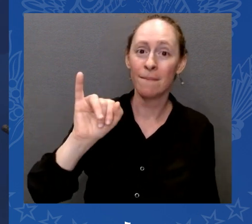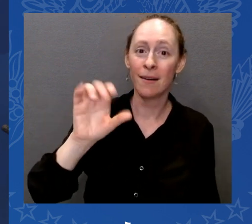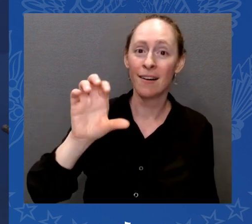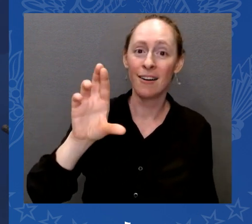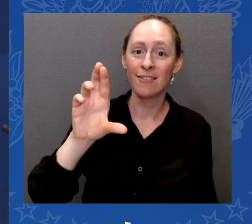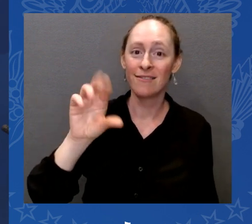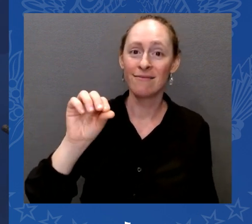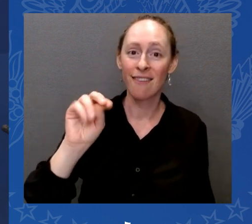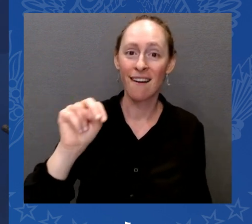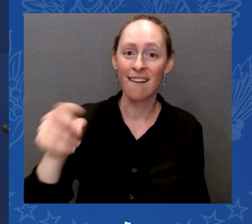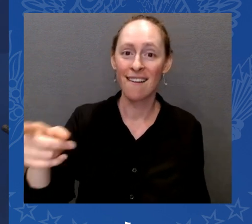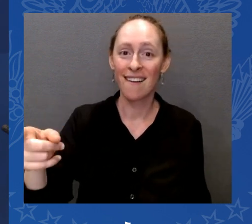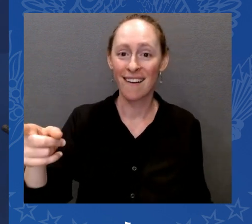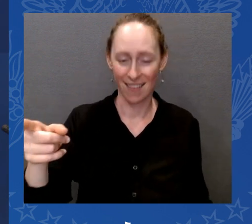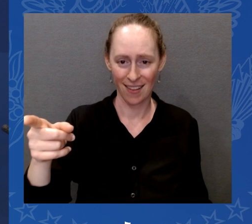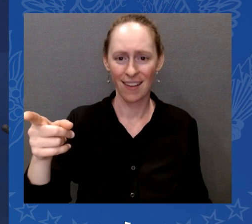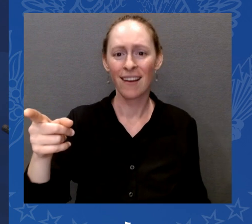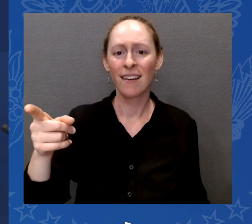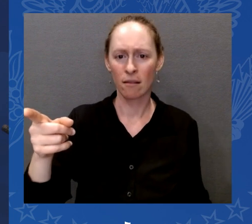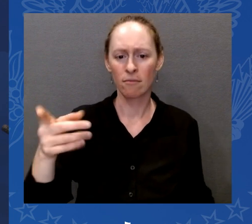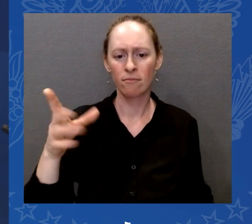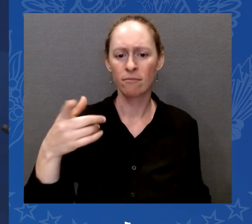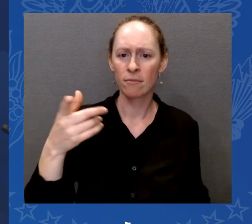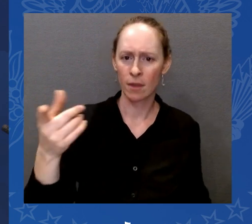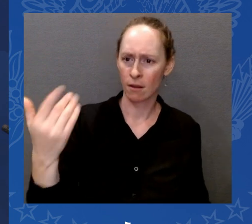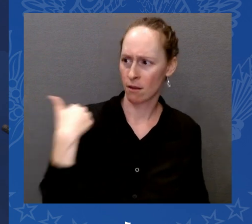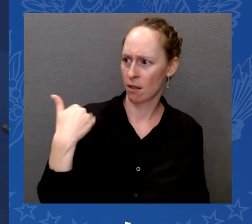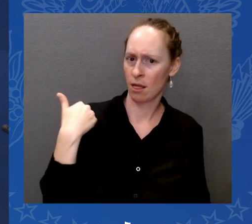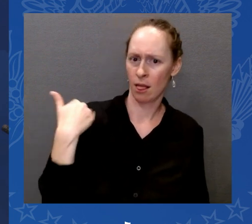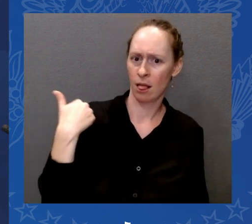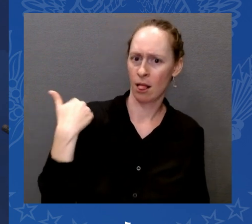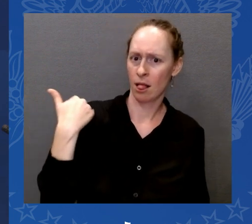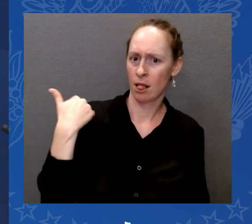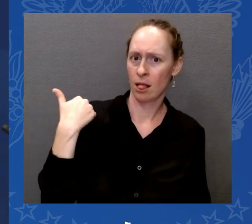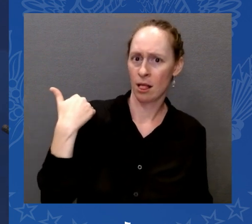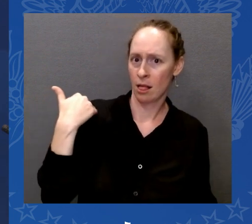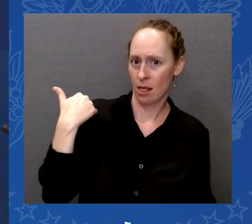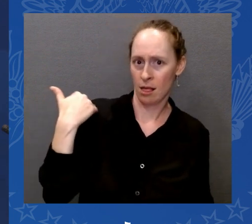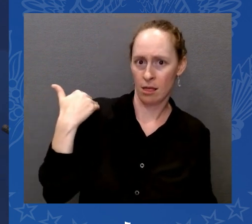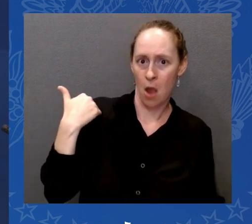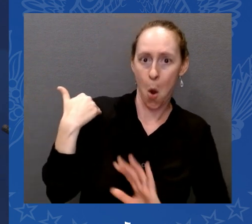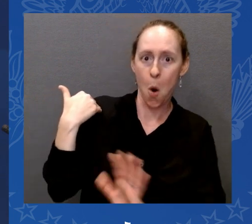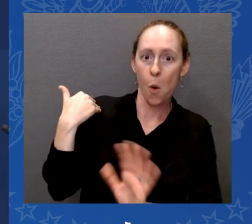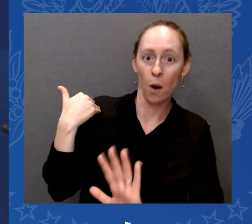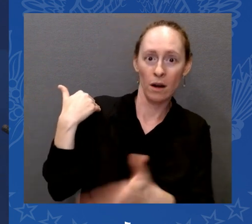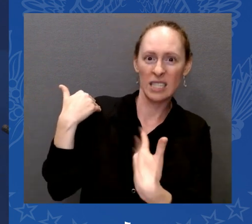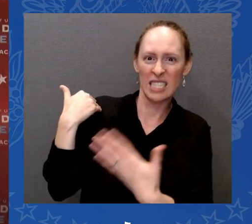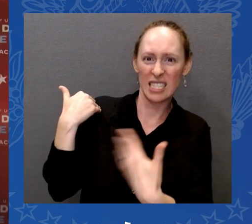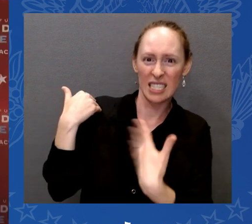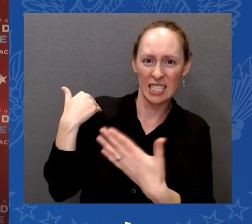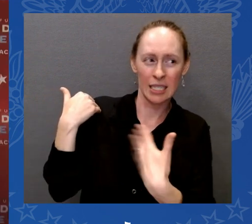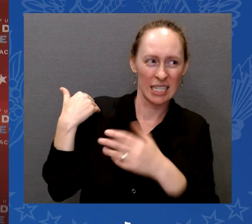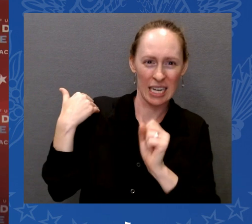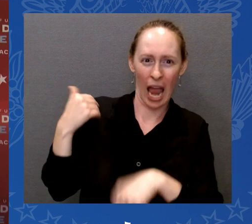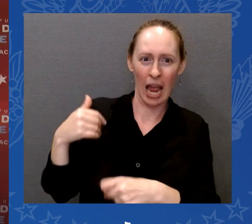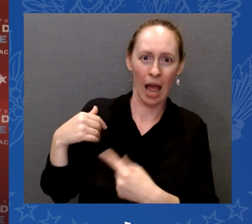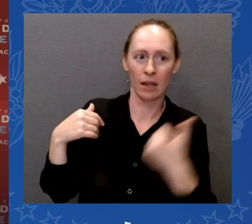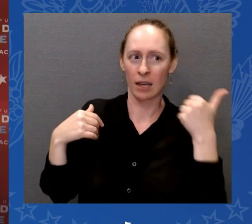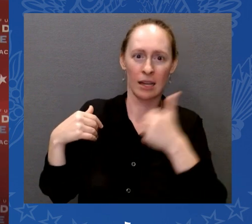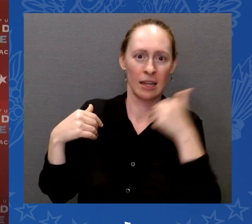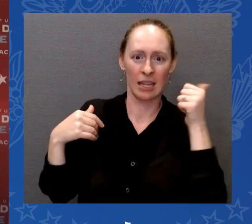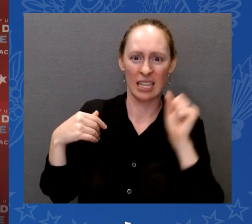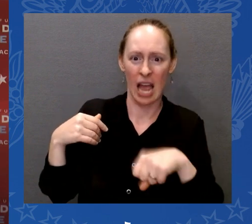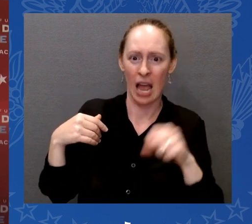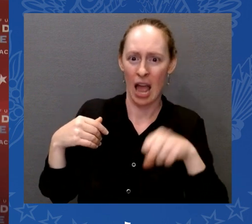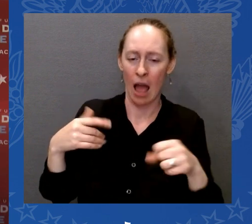one. This is just too big. This is how we can regain that sense of exceptionalism that we've always had as New Yorkers. It's